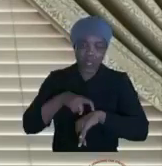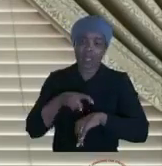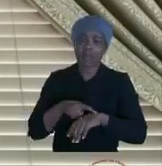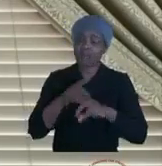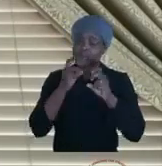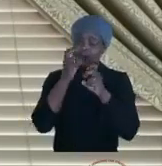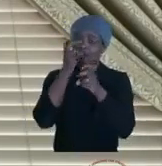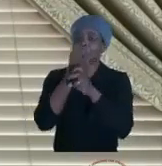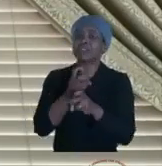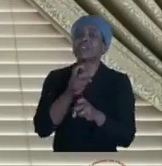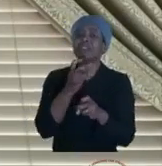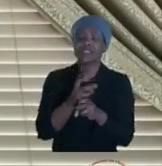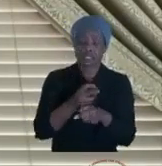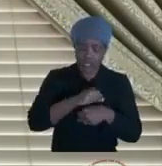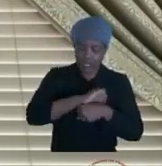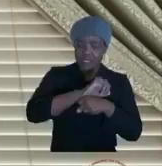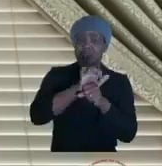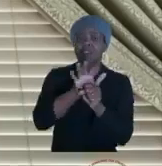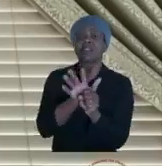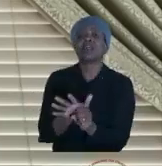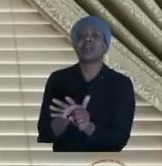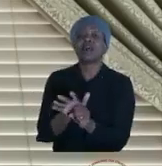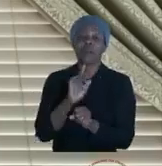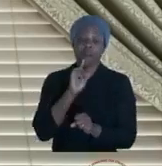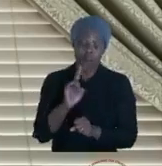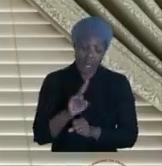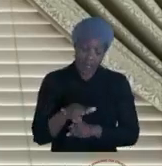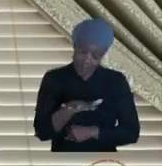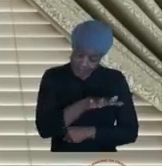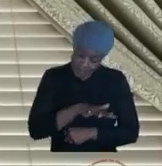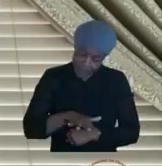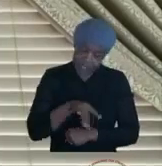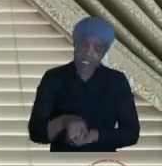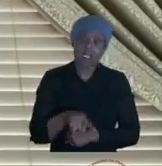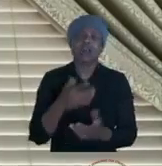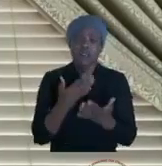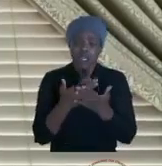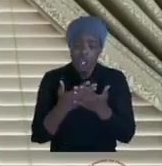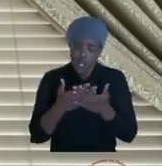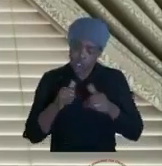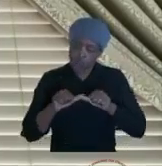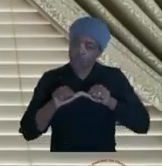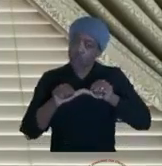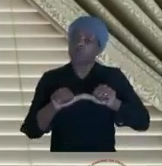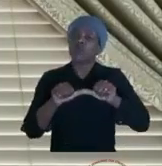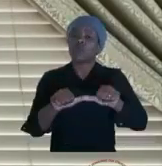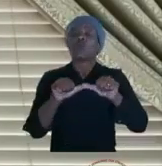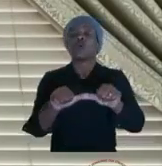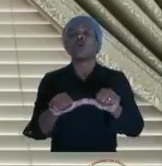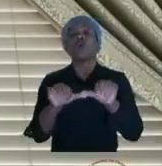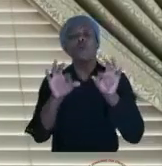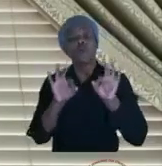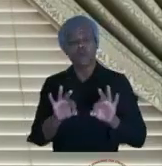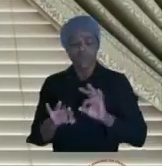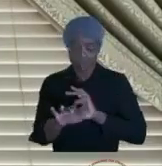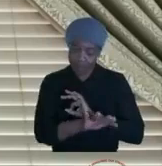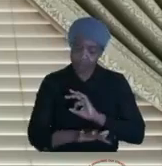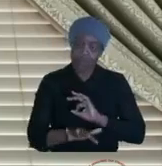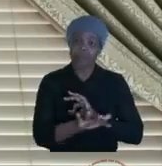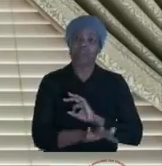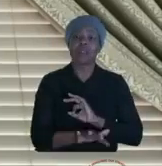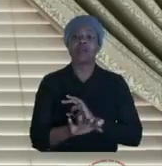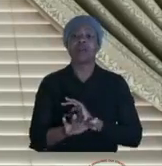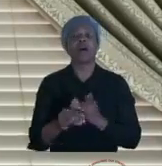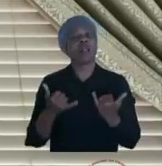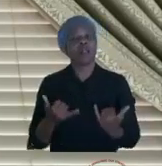precise indication that Freedom Park remains a relevant entity in South Africa's political destiny. I therefore take